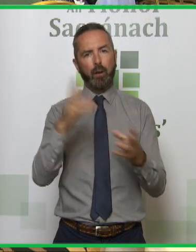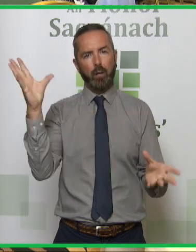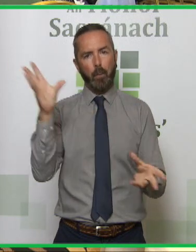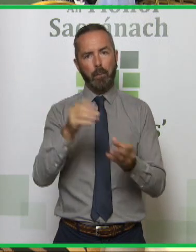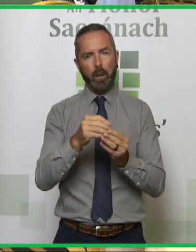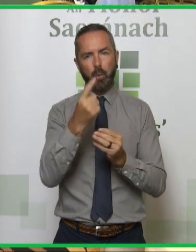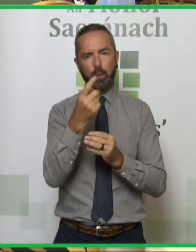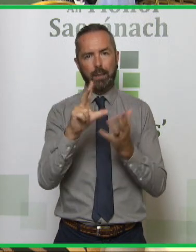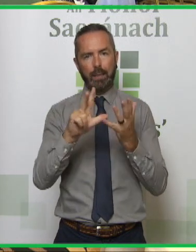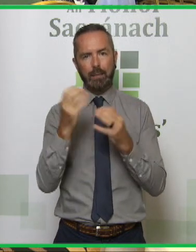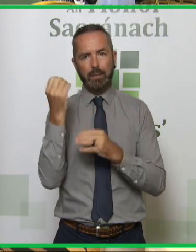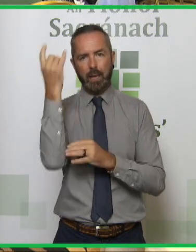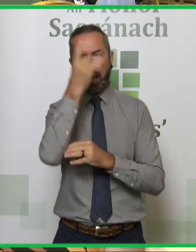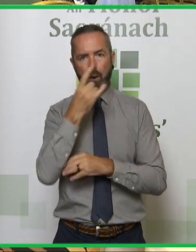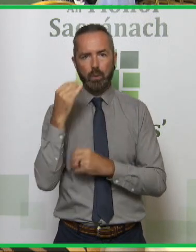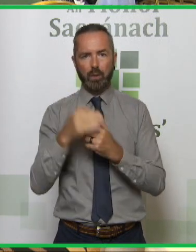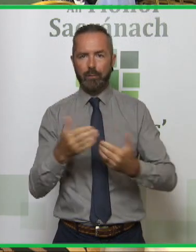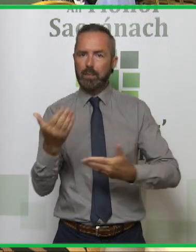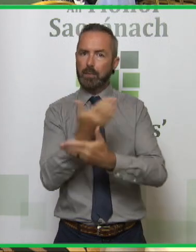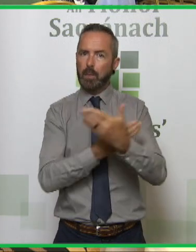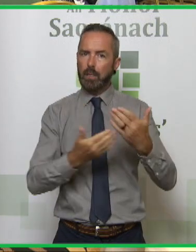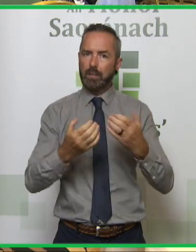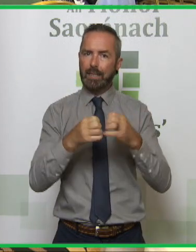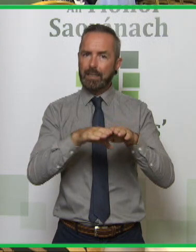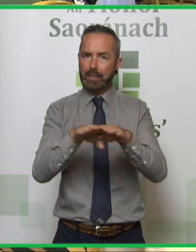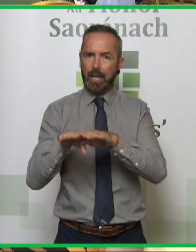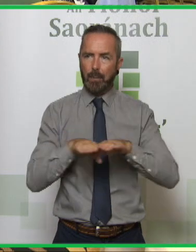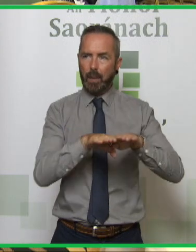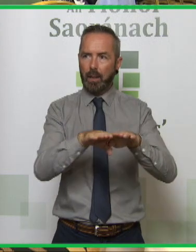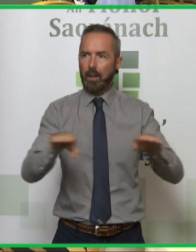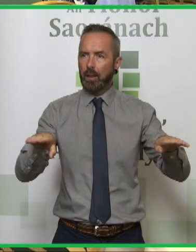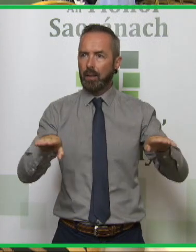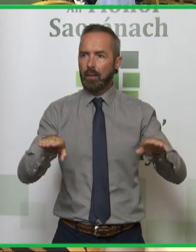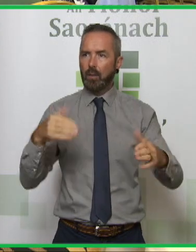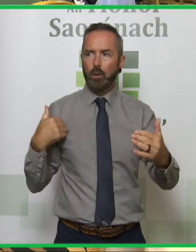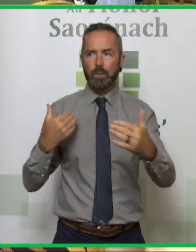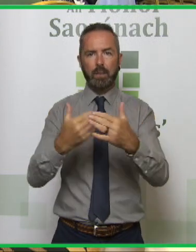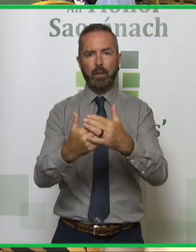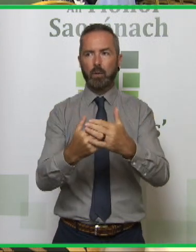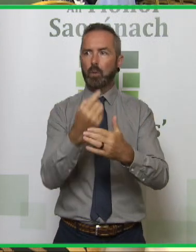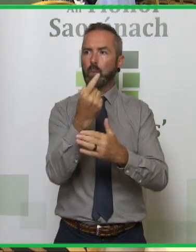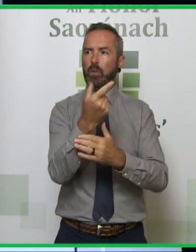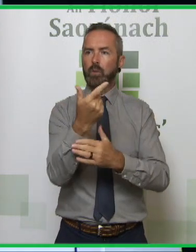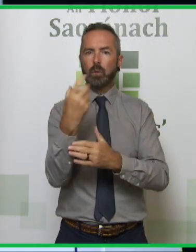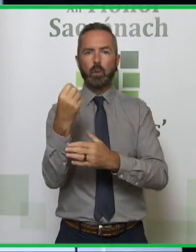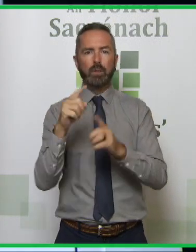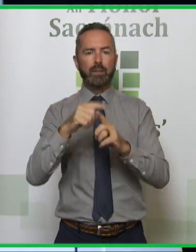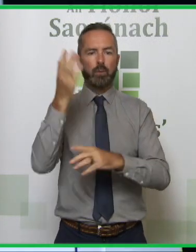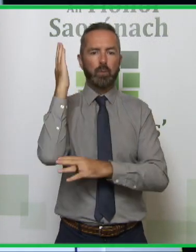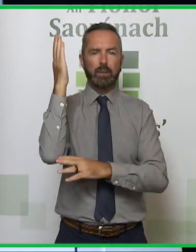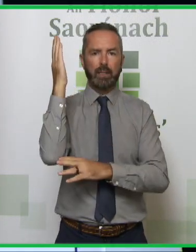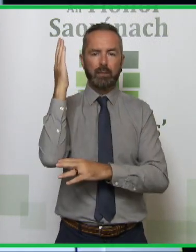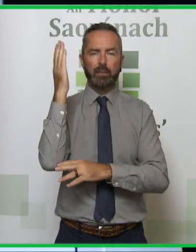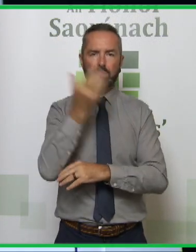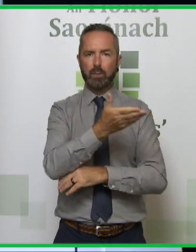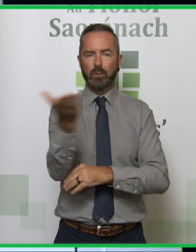180 hours of deliberations at each of your tables combined throughout the Assembly meetings to date. We've had 120 presenters present